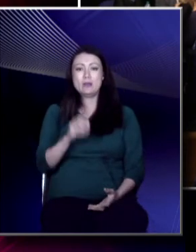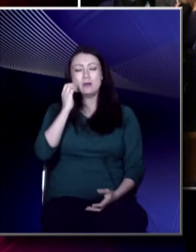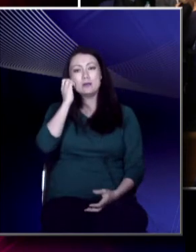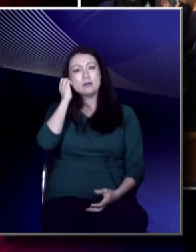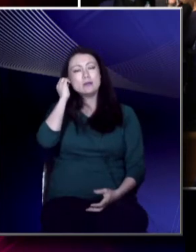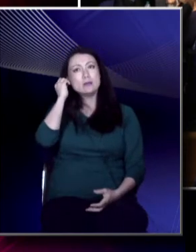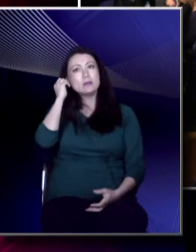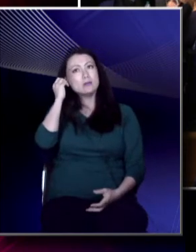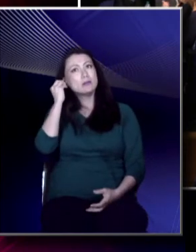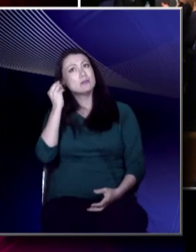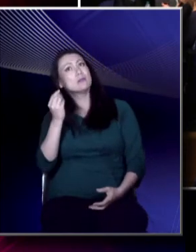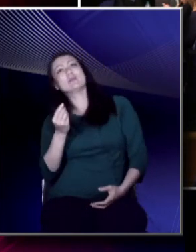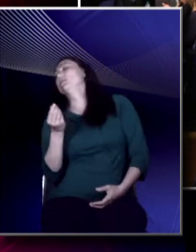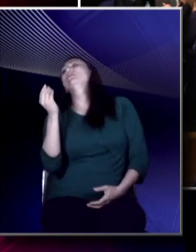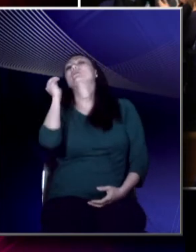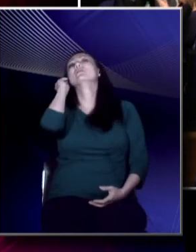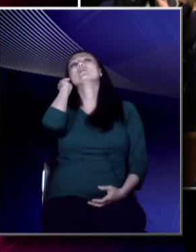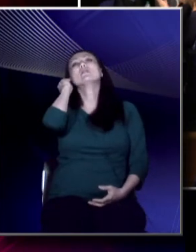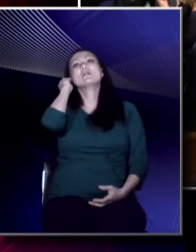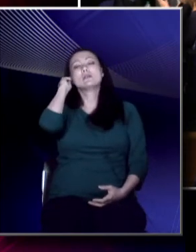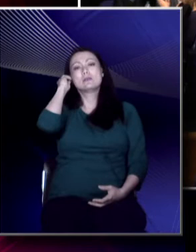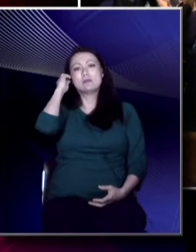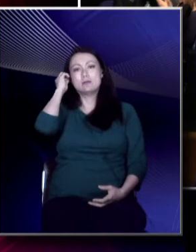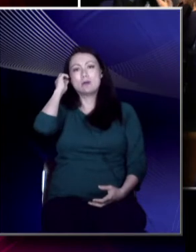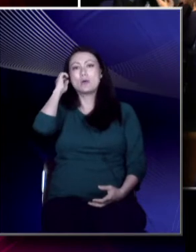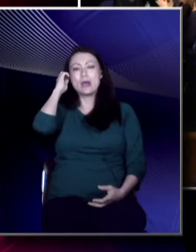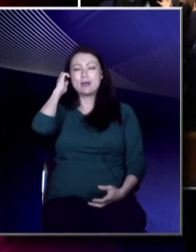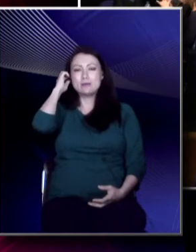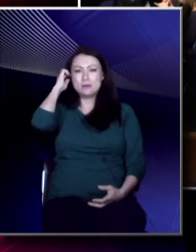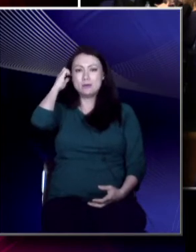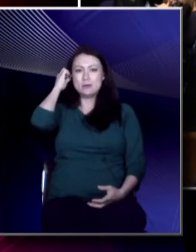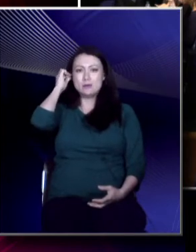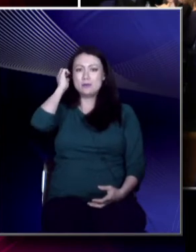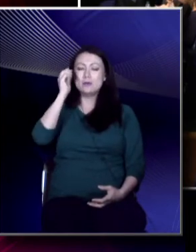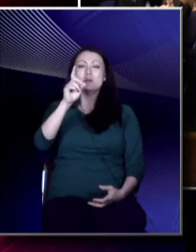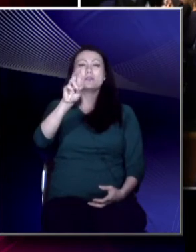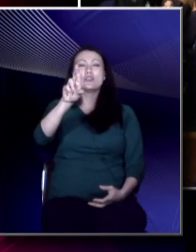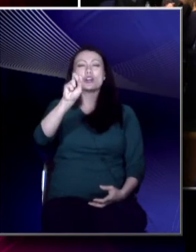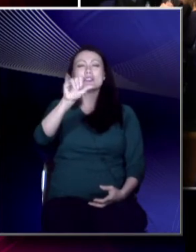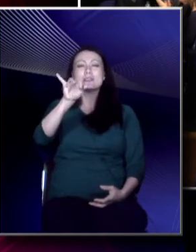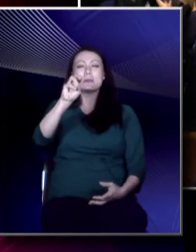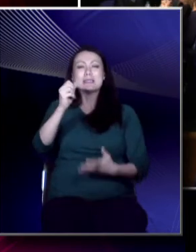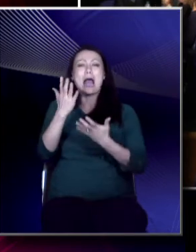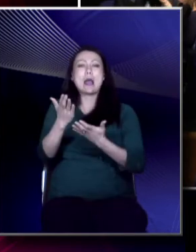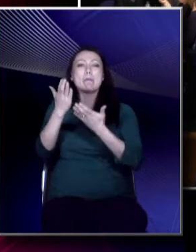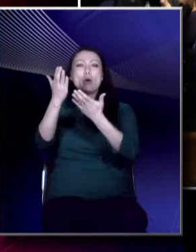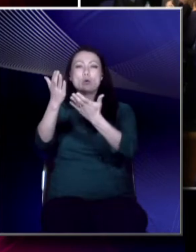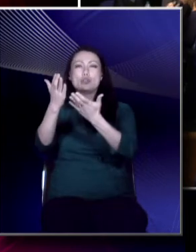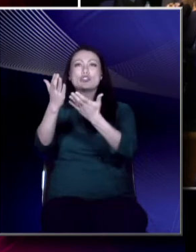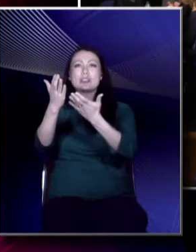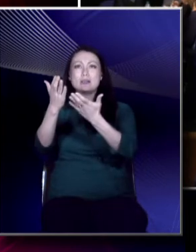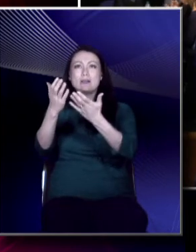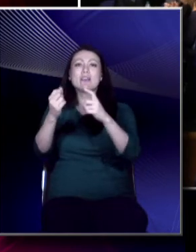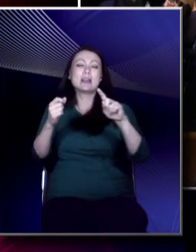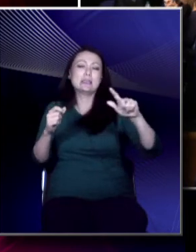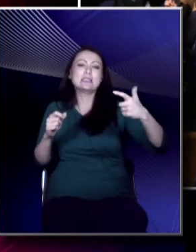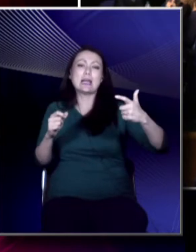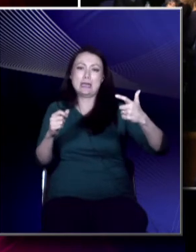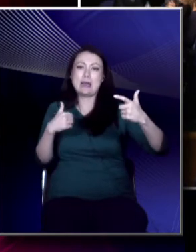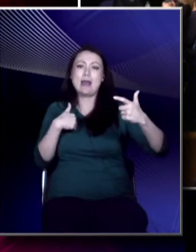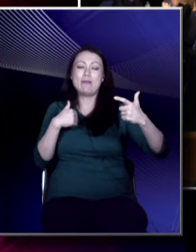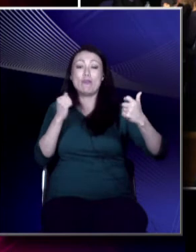I'd like to motion that we can delay the. Yeah, there you go. I have a motion. Do I have a second? I second. All those in favor say aye.